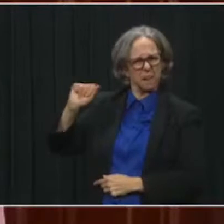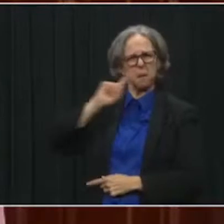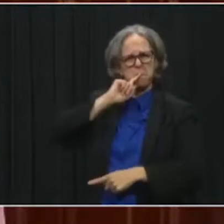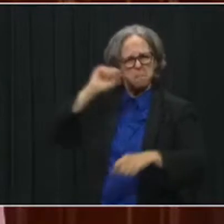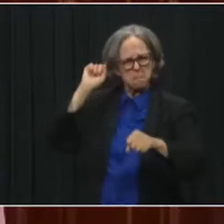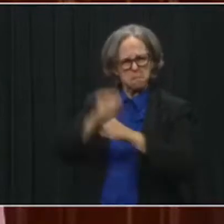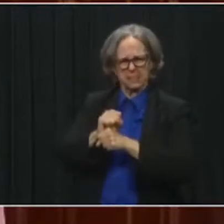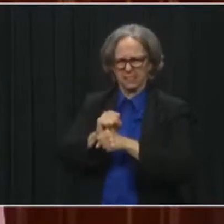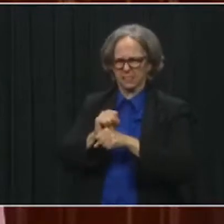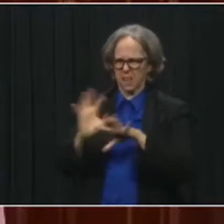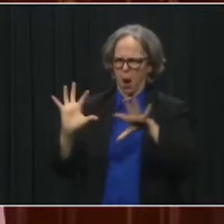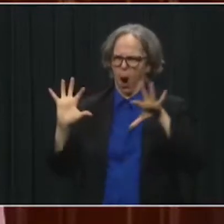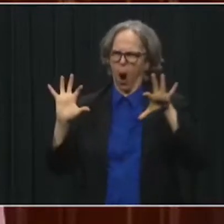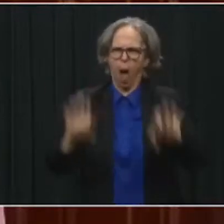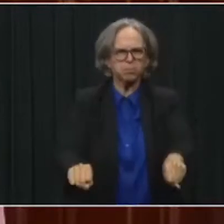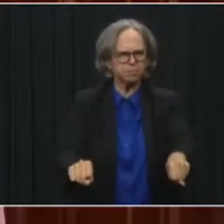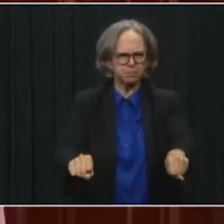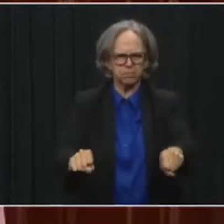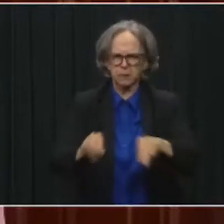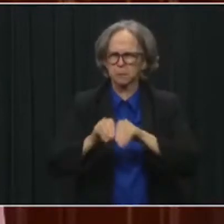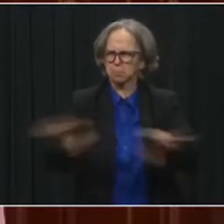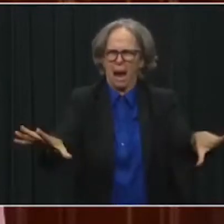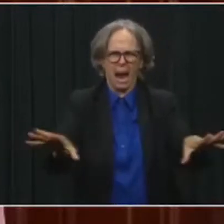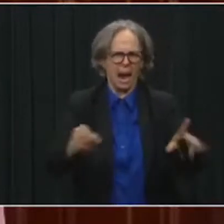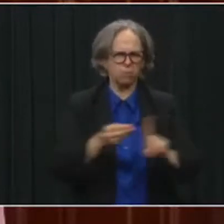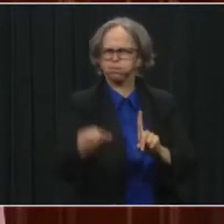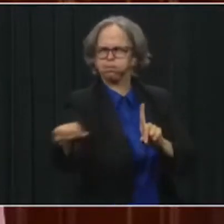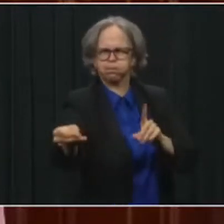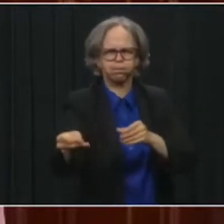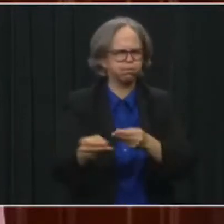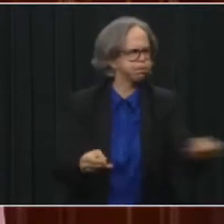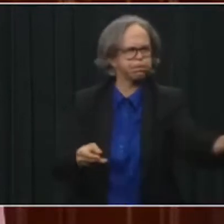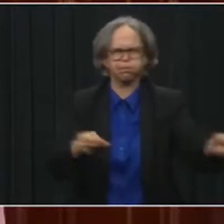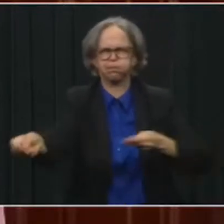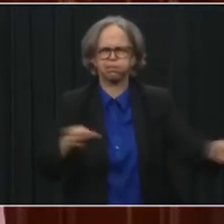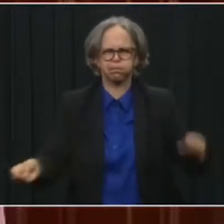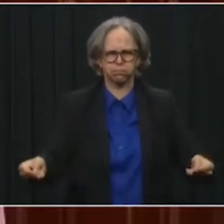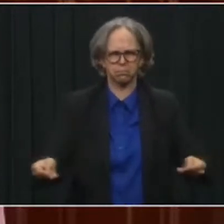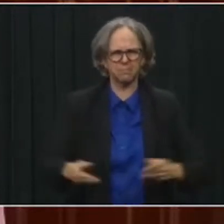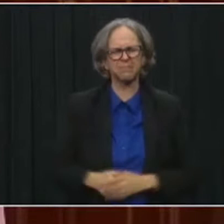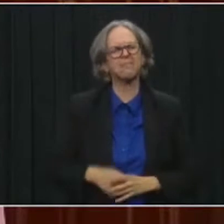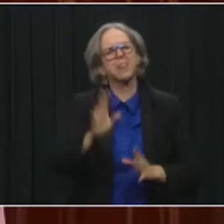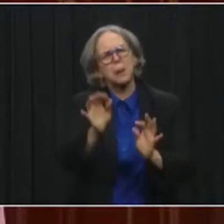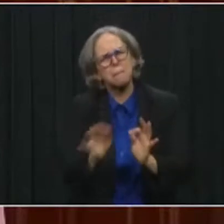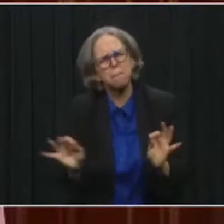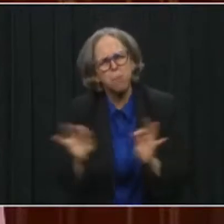the culprit. So there are really three key things that